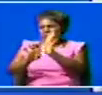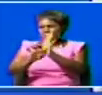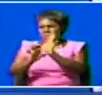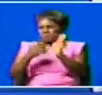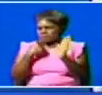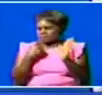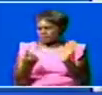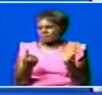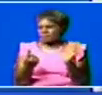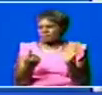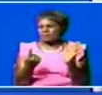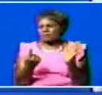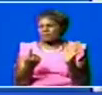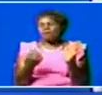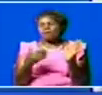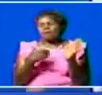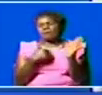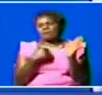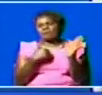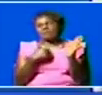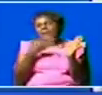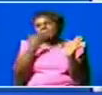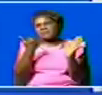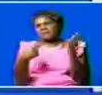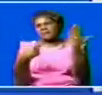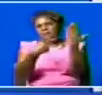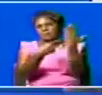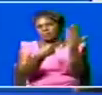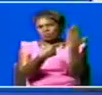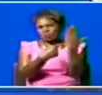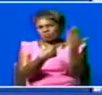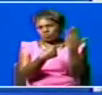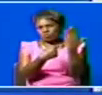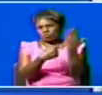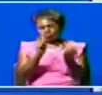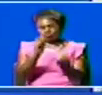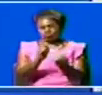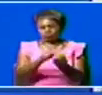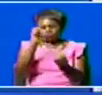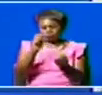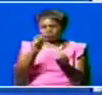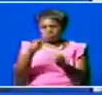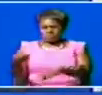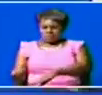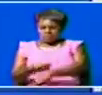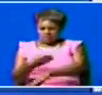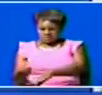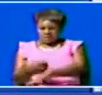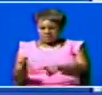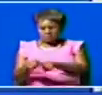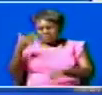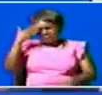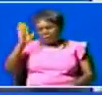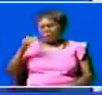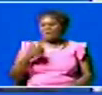say we have now better technologies to diagnose cancer. And we have